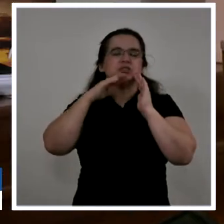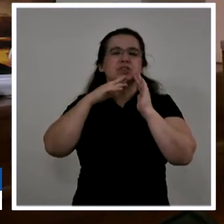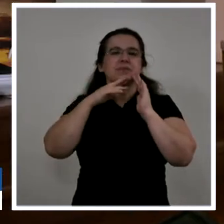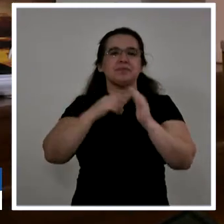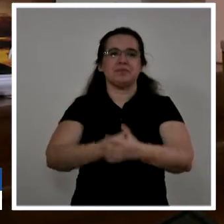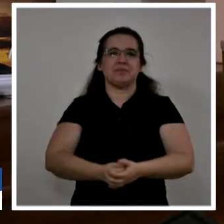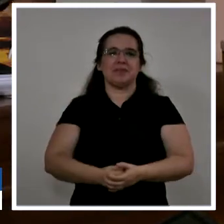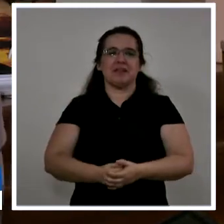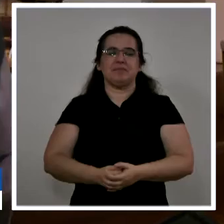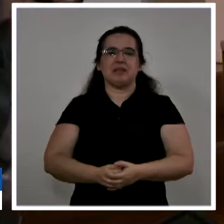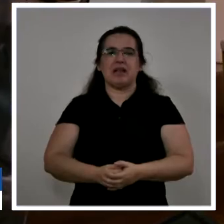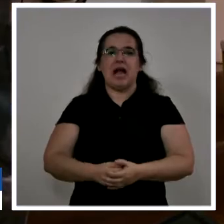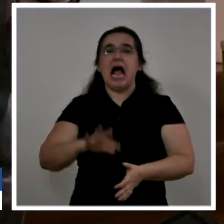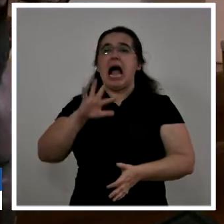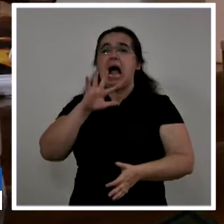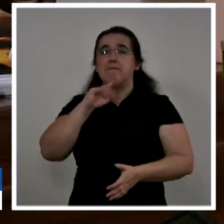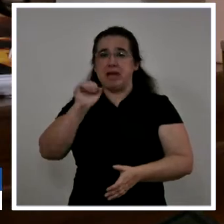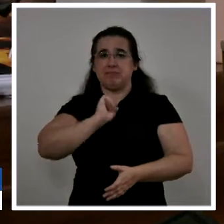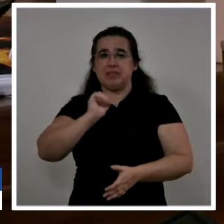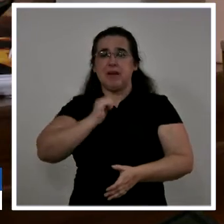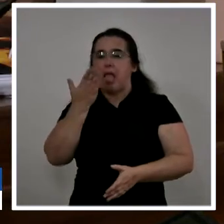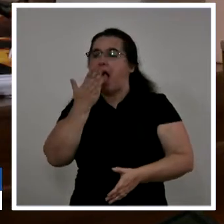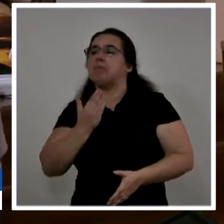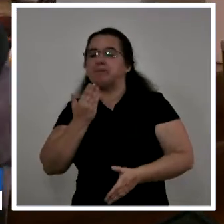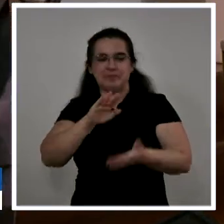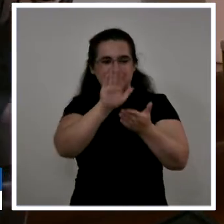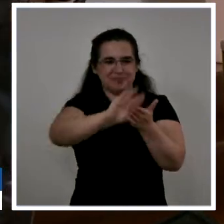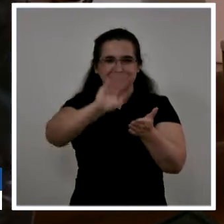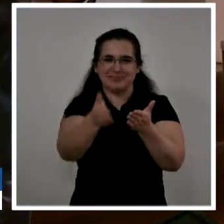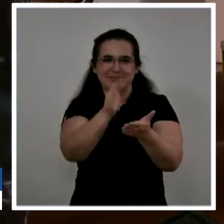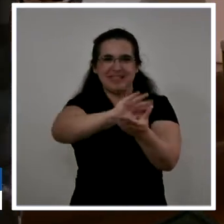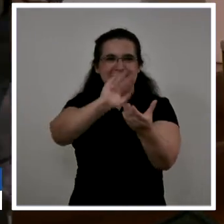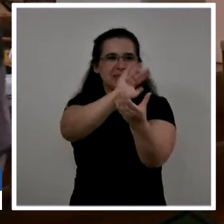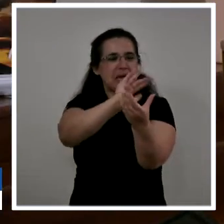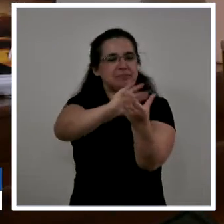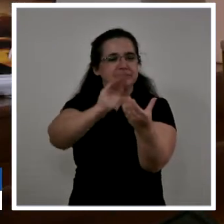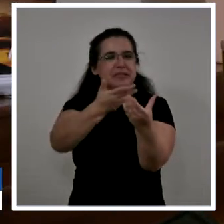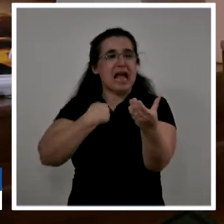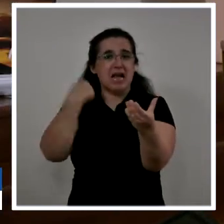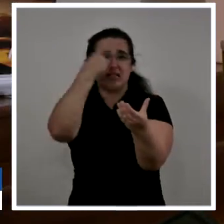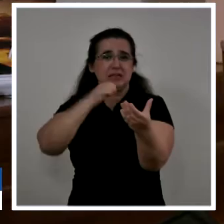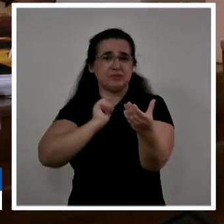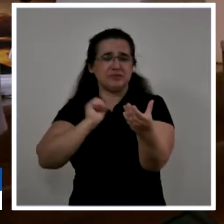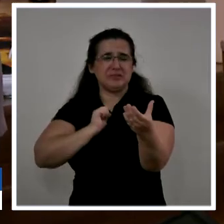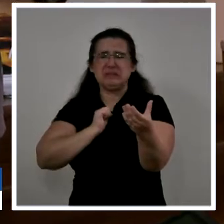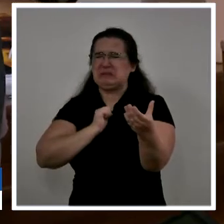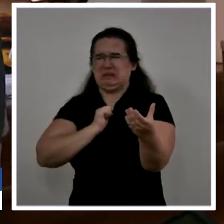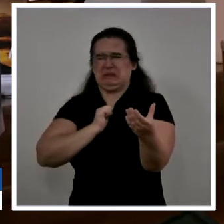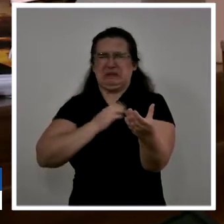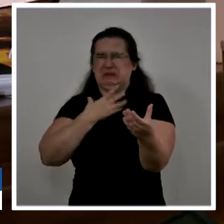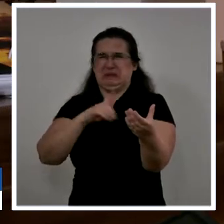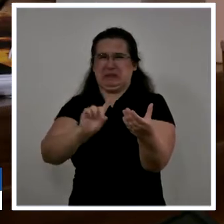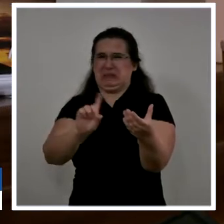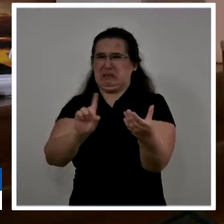her hands. A minha mãe punha saliva nas mãos e and then rub it off. Limpava a sujidade na minha cara. And I never liked that. Eu nunca gostei